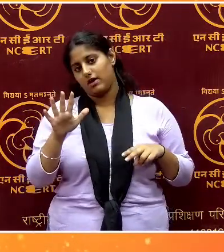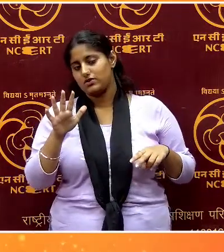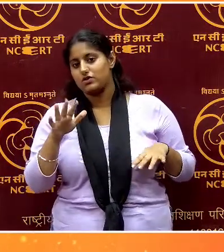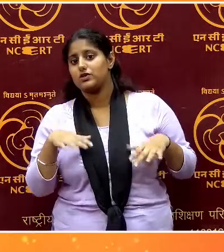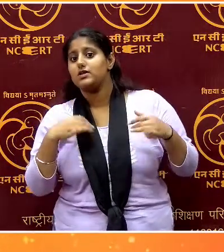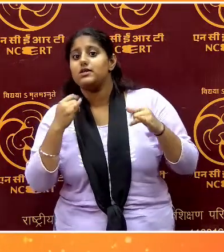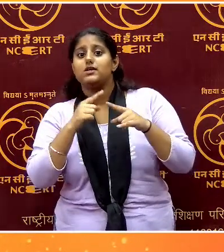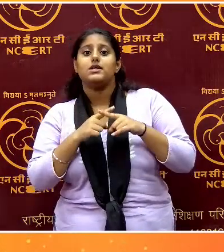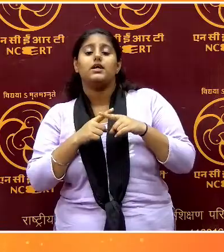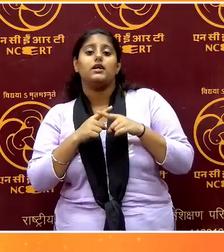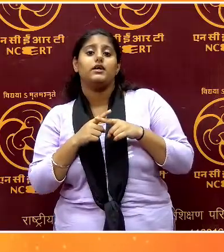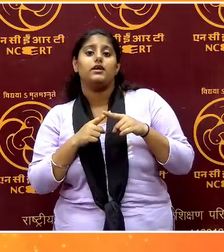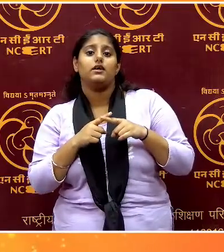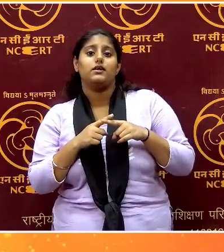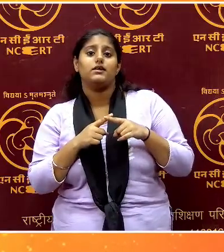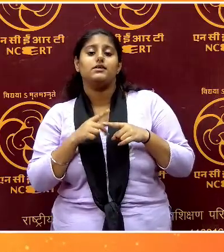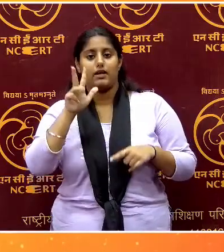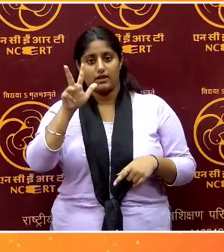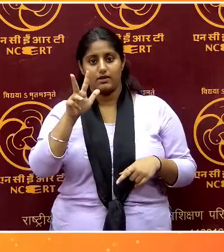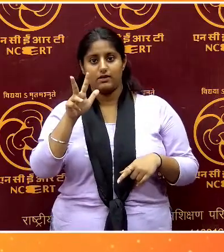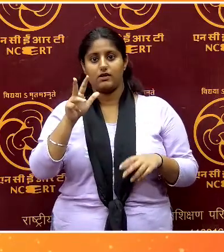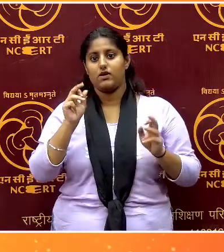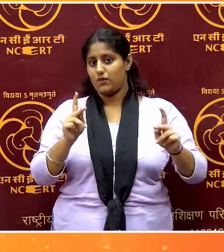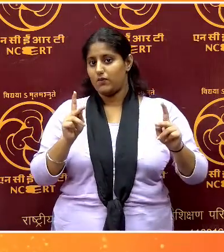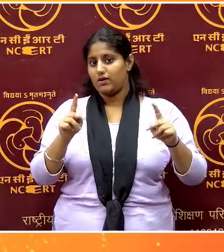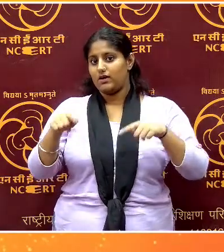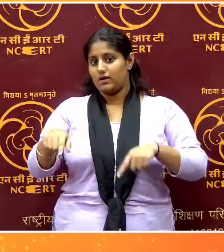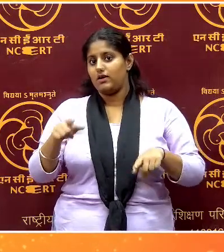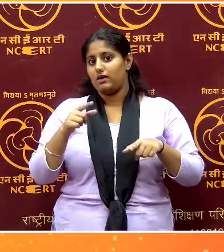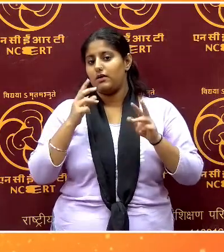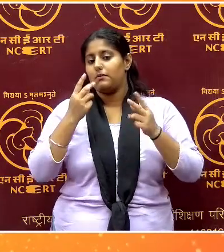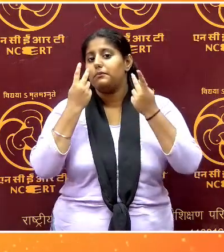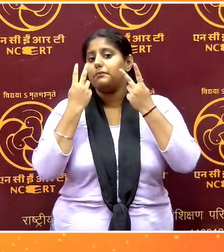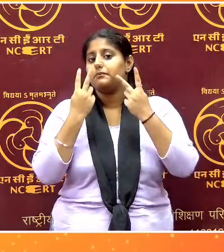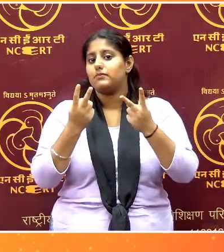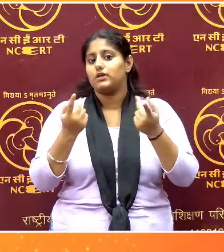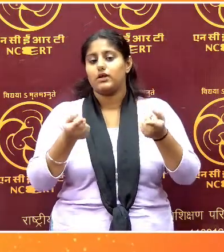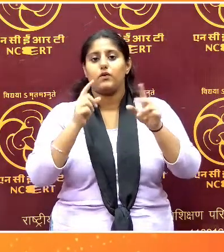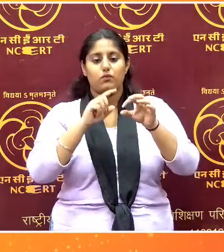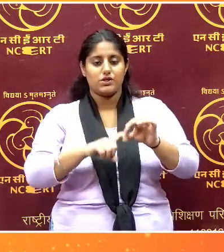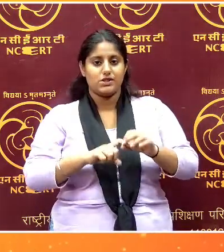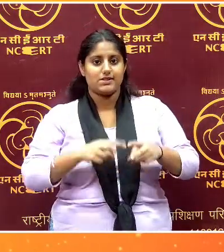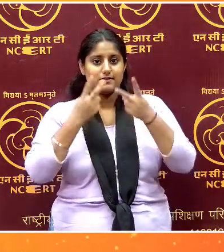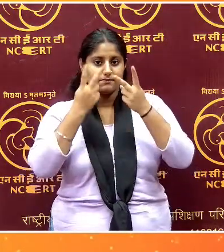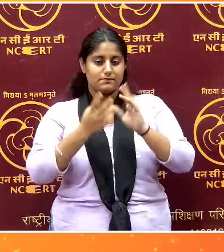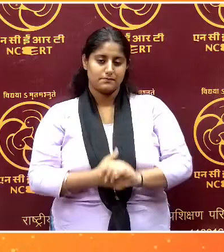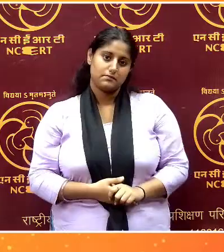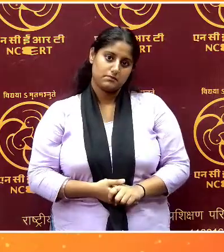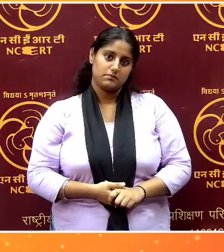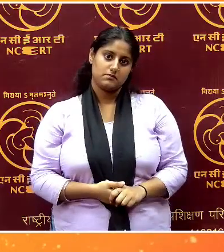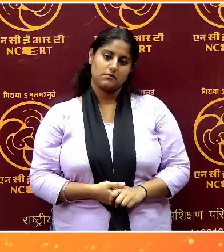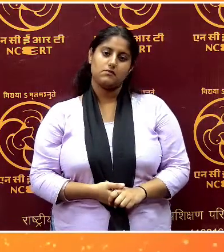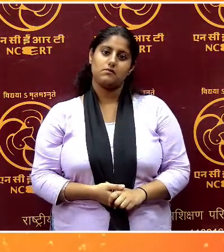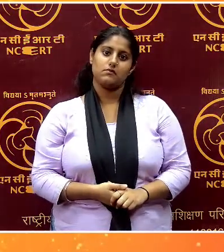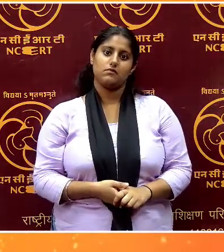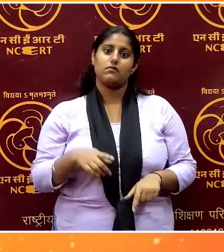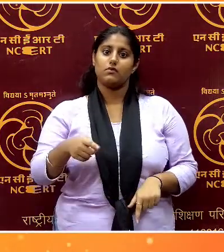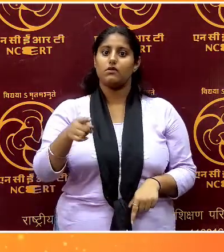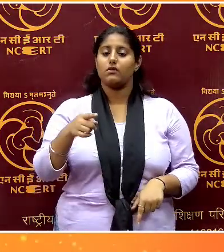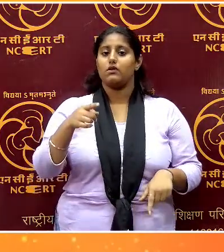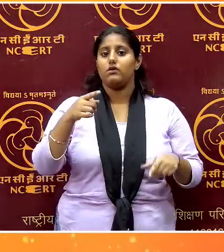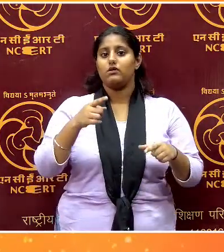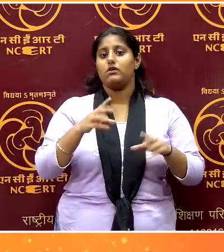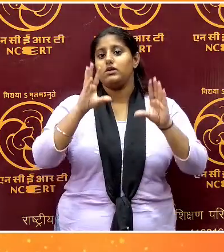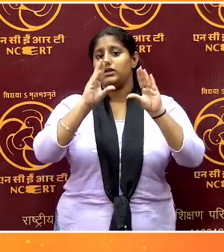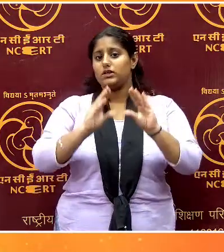And Saturday, So 8. Okay. Now let us see in the questions here that follow. On which day were the minimum